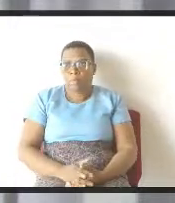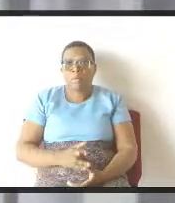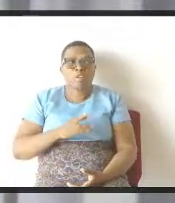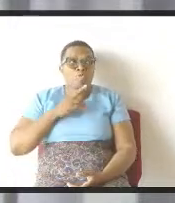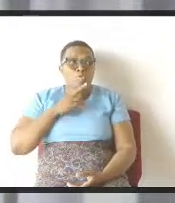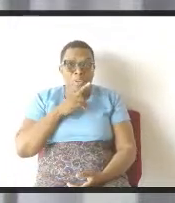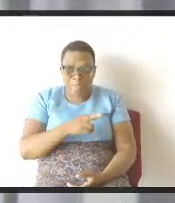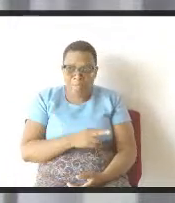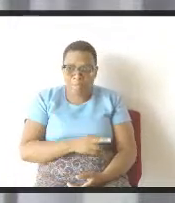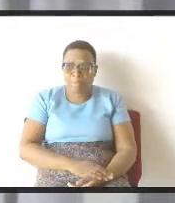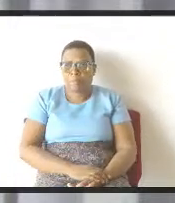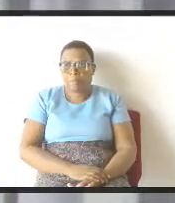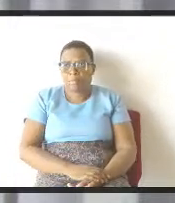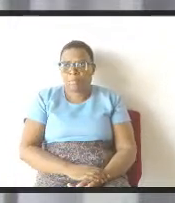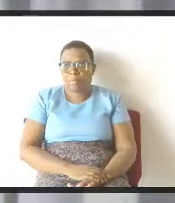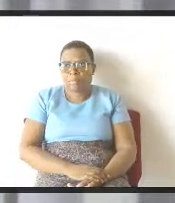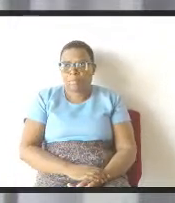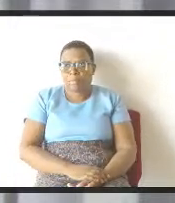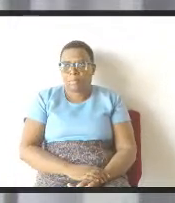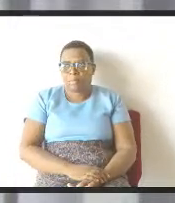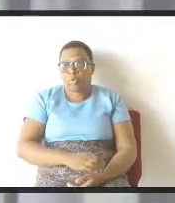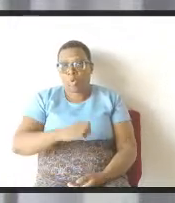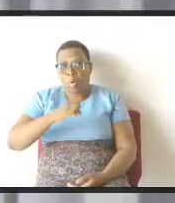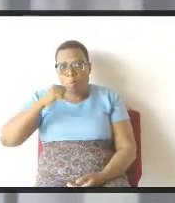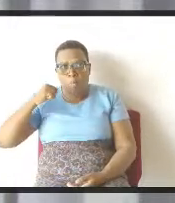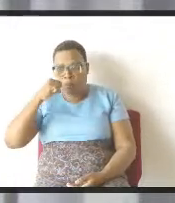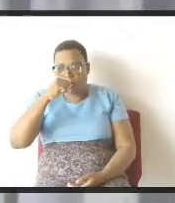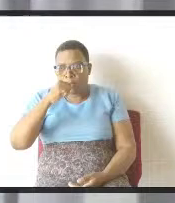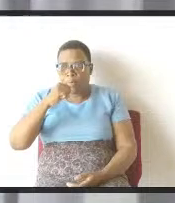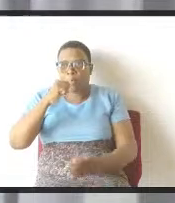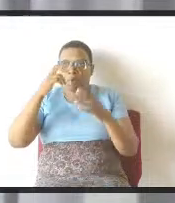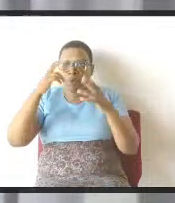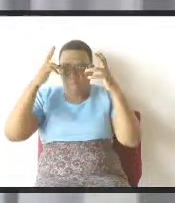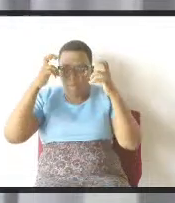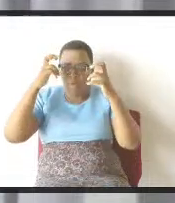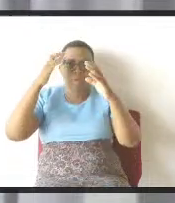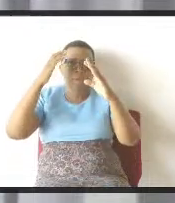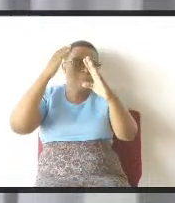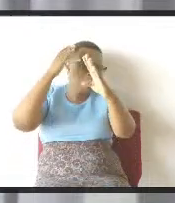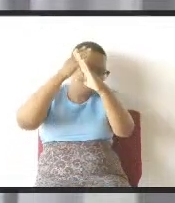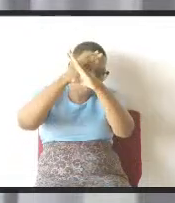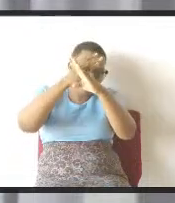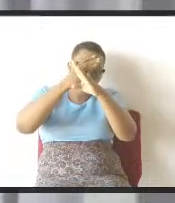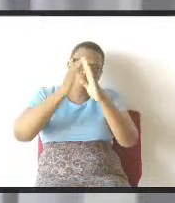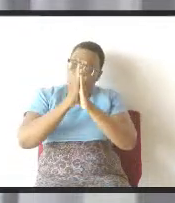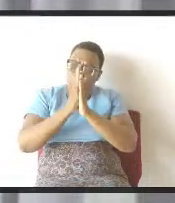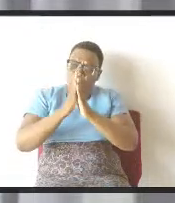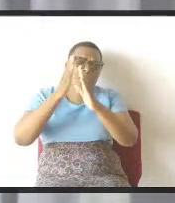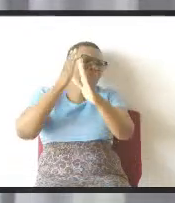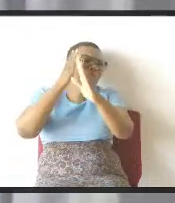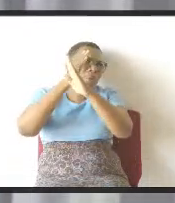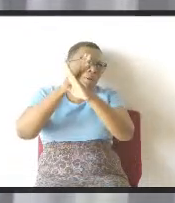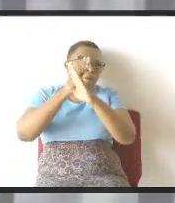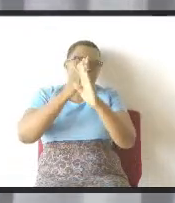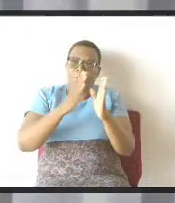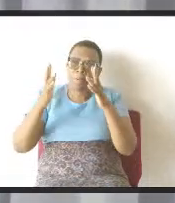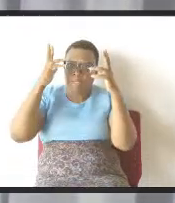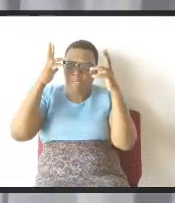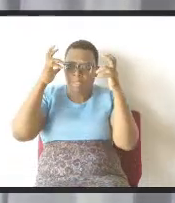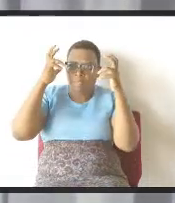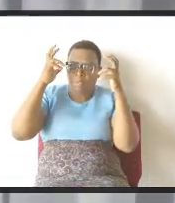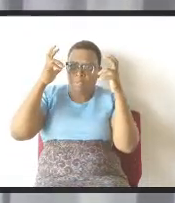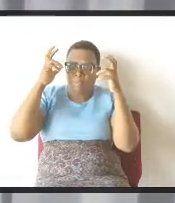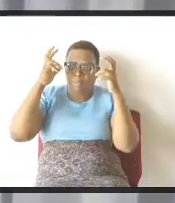And you have to throw those punches with the intent